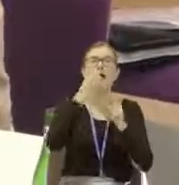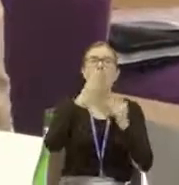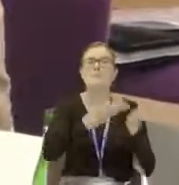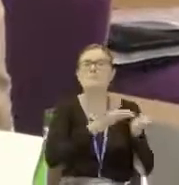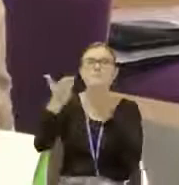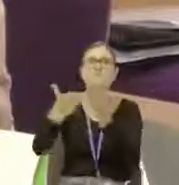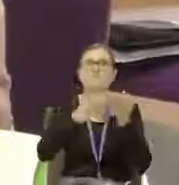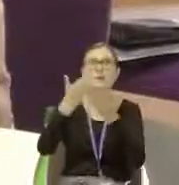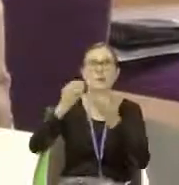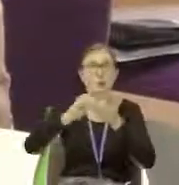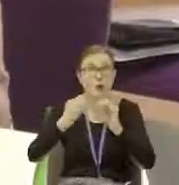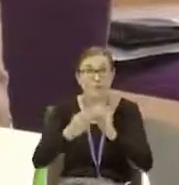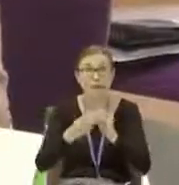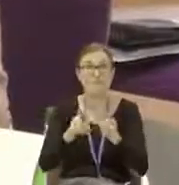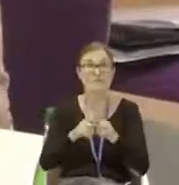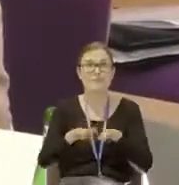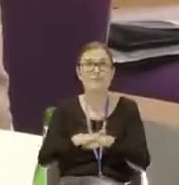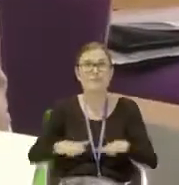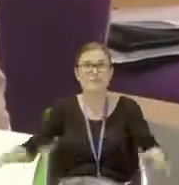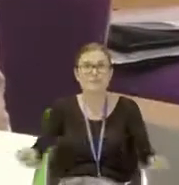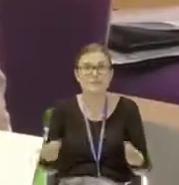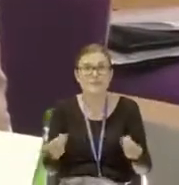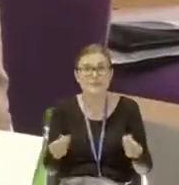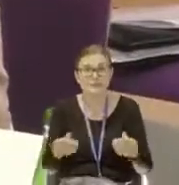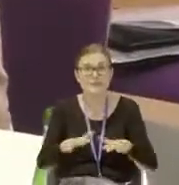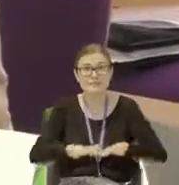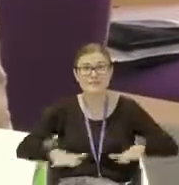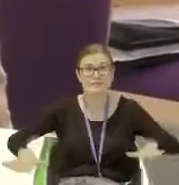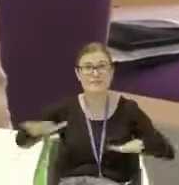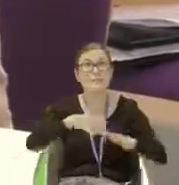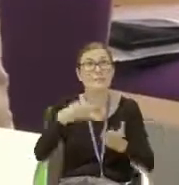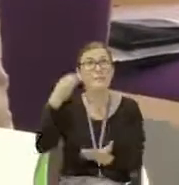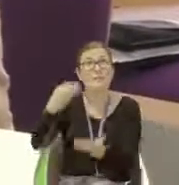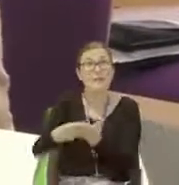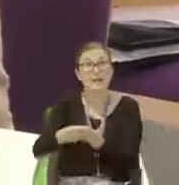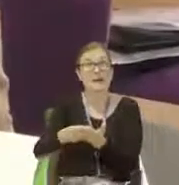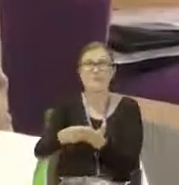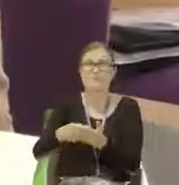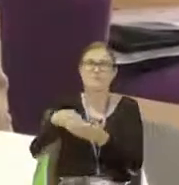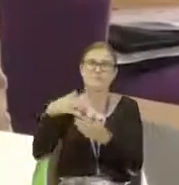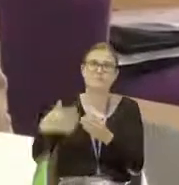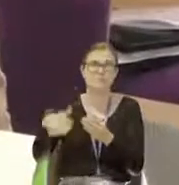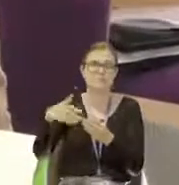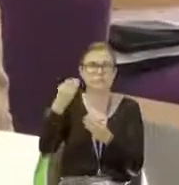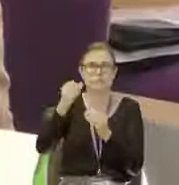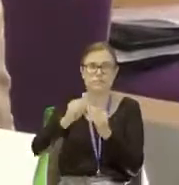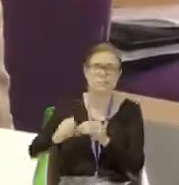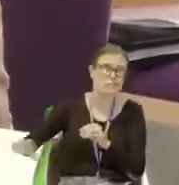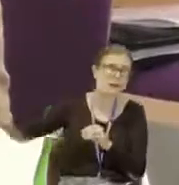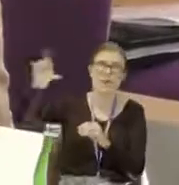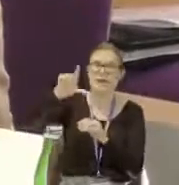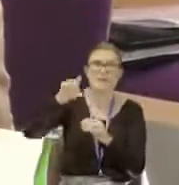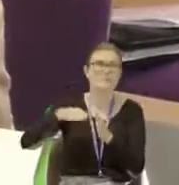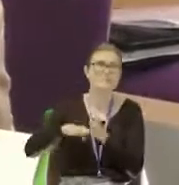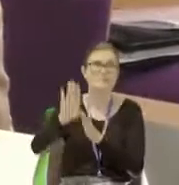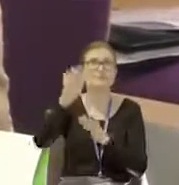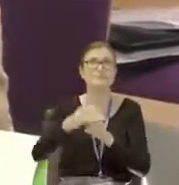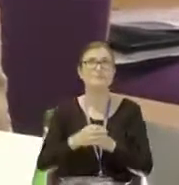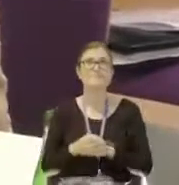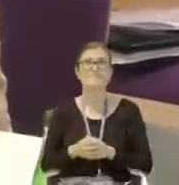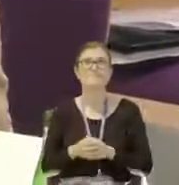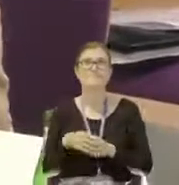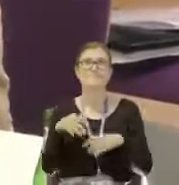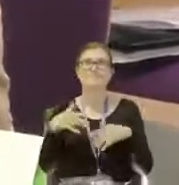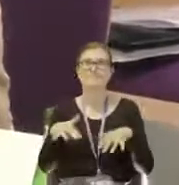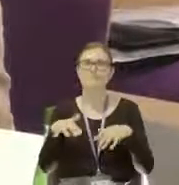highlight the roles of secondary or intermediate cities within a country to